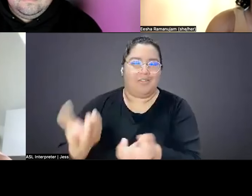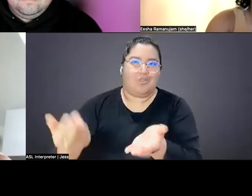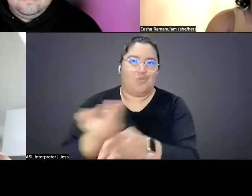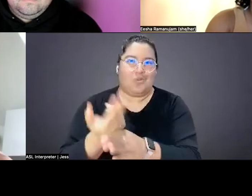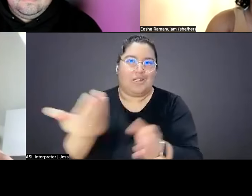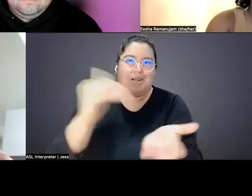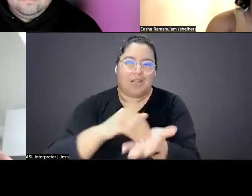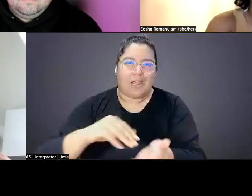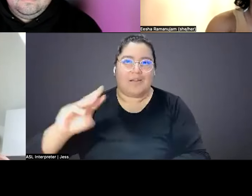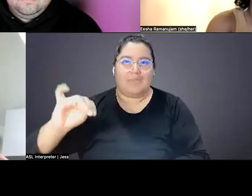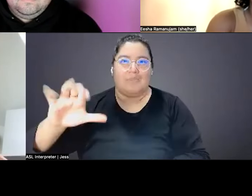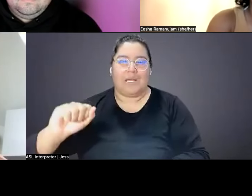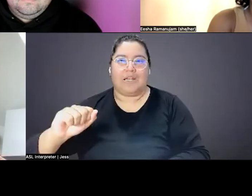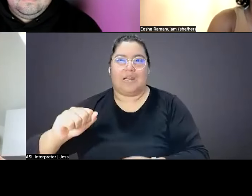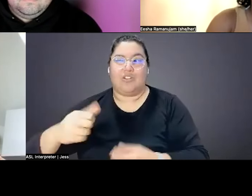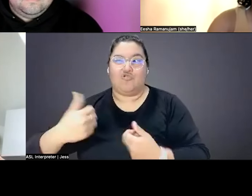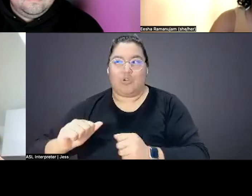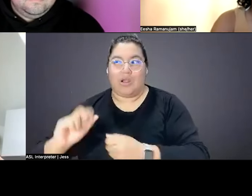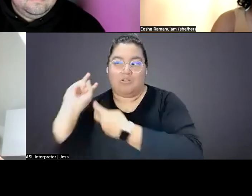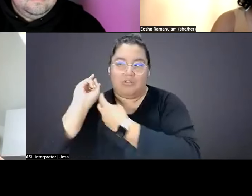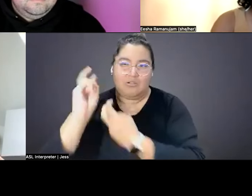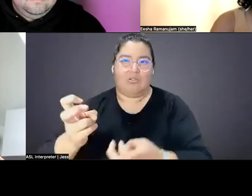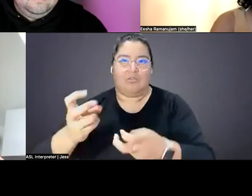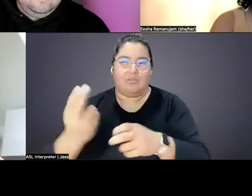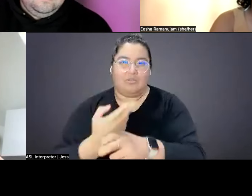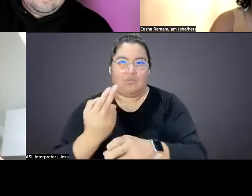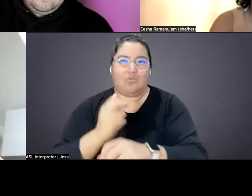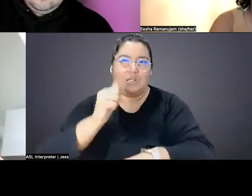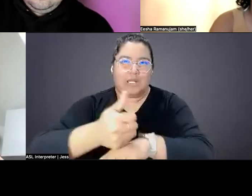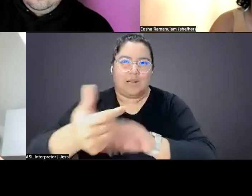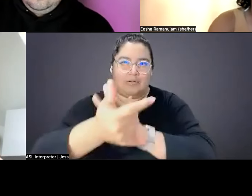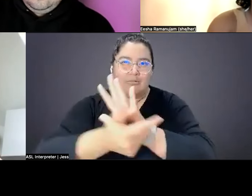in sort of new regulation. So I want to uplift those aspects as well.